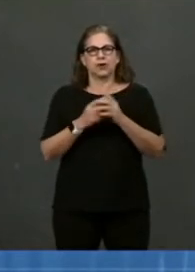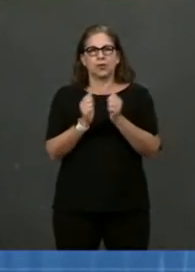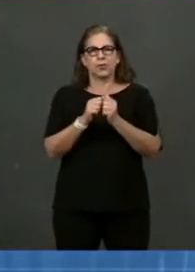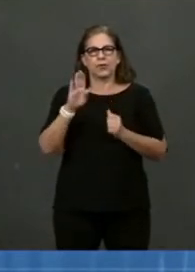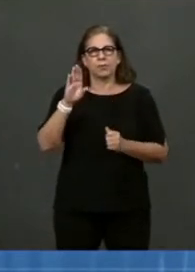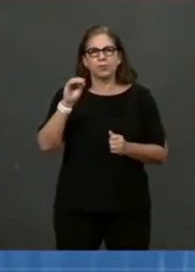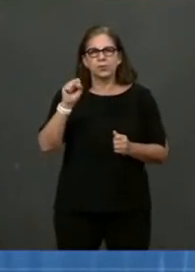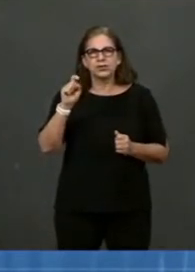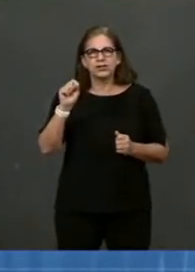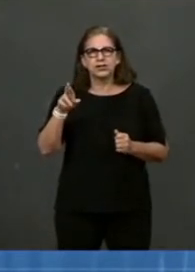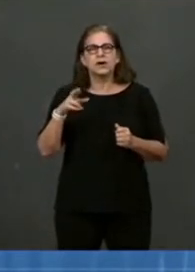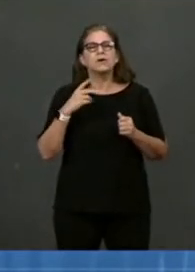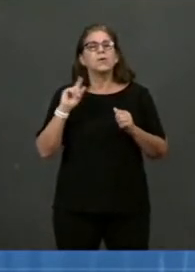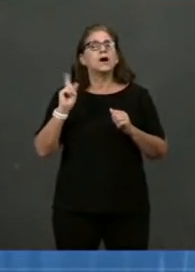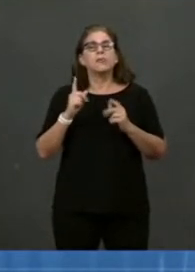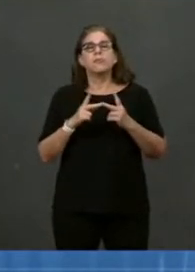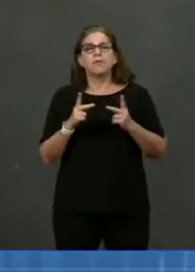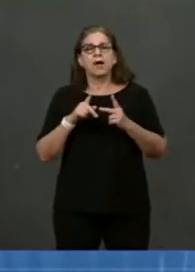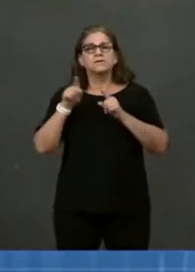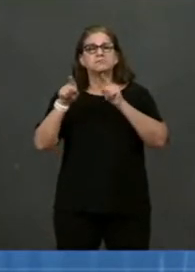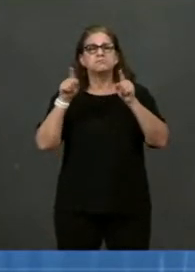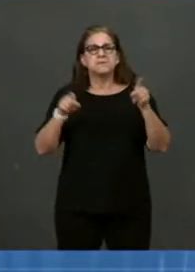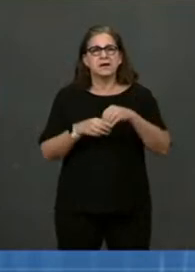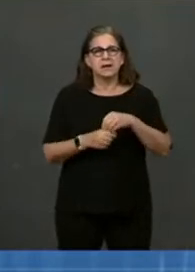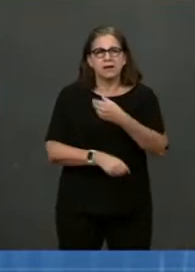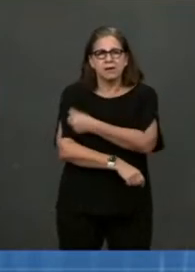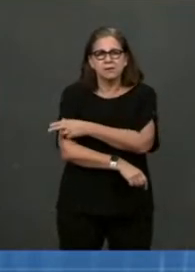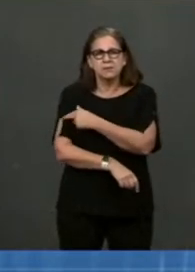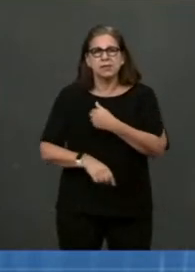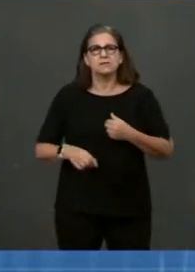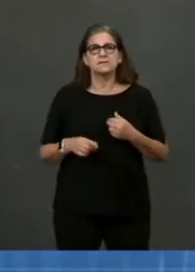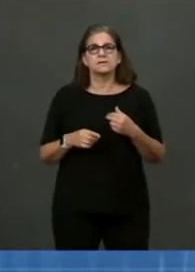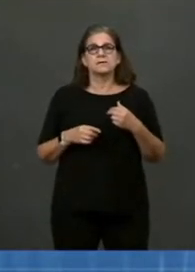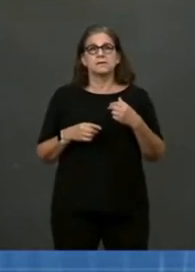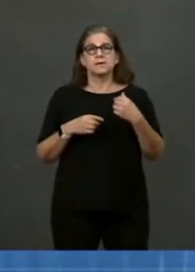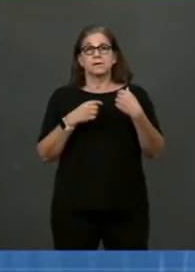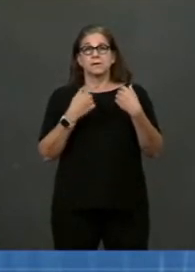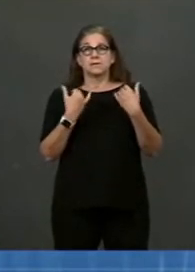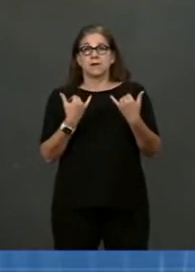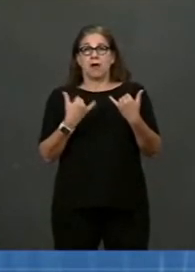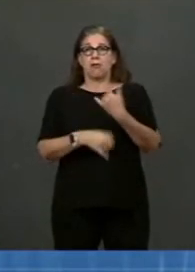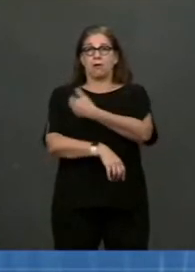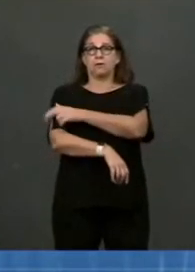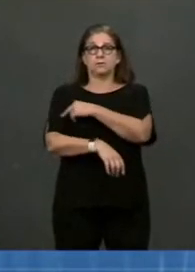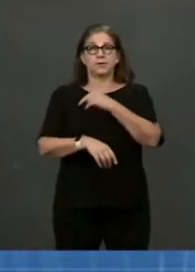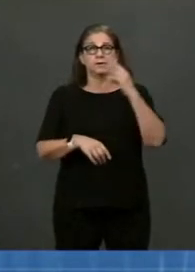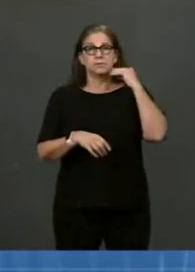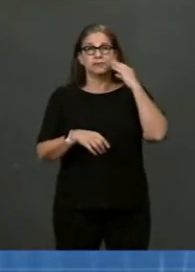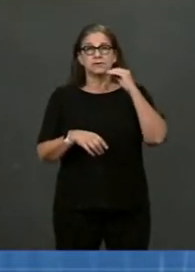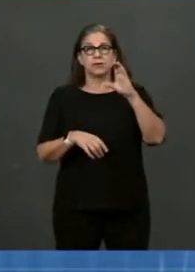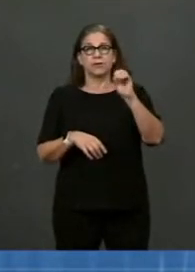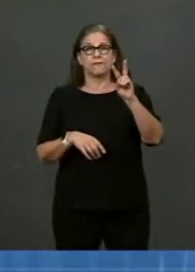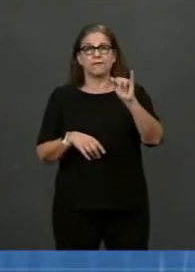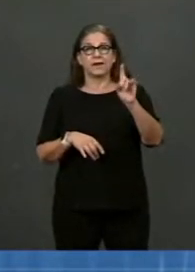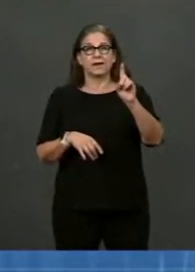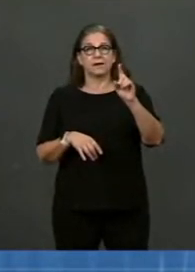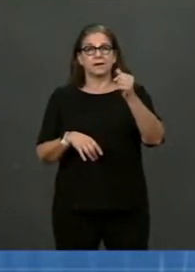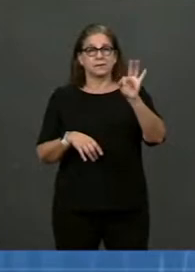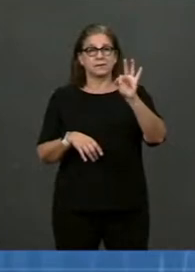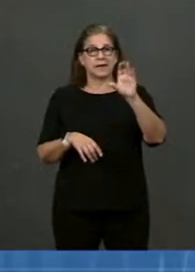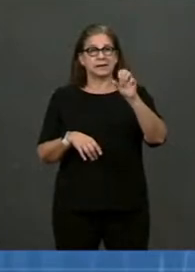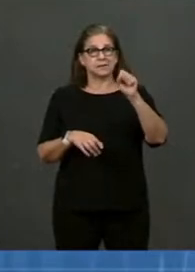than 50% since September. So a week of important progress and further evidence